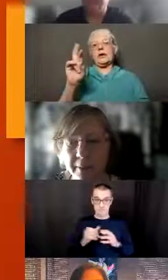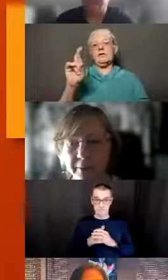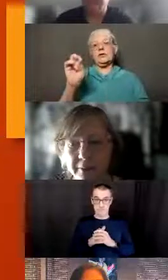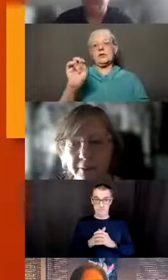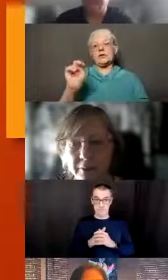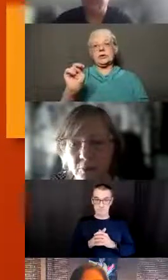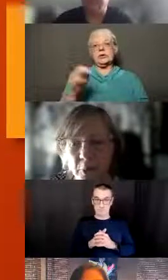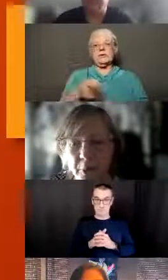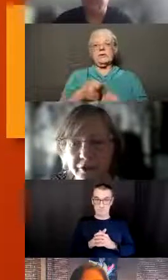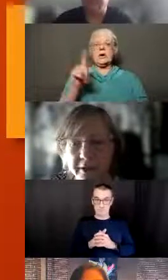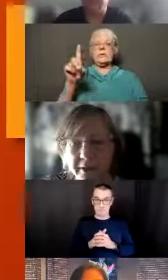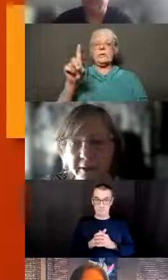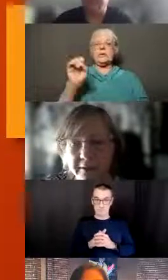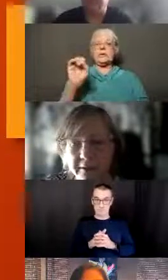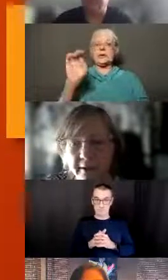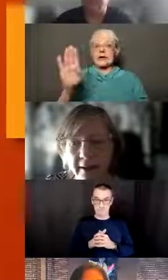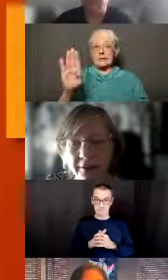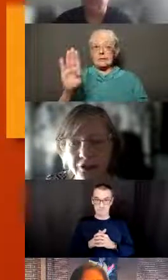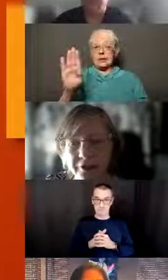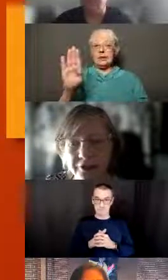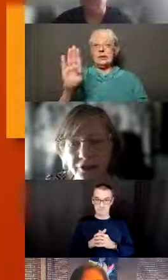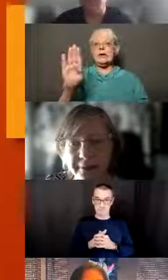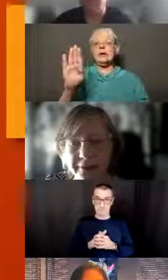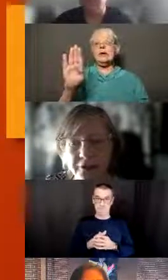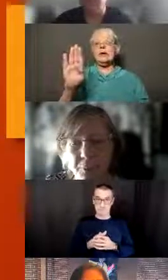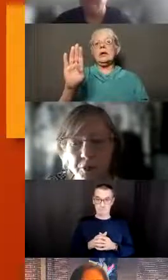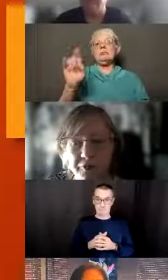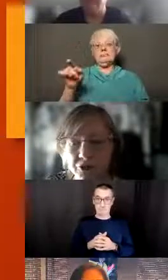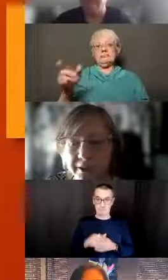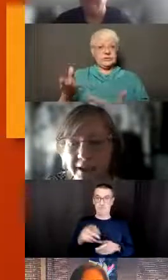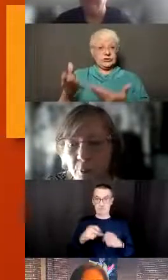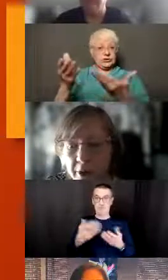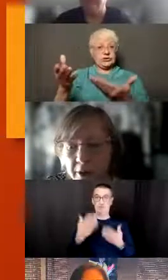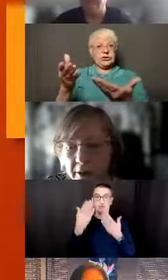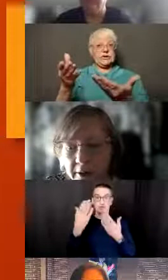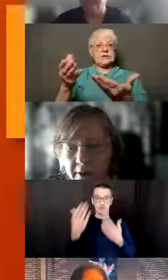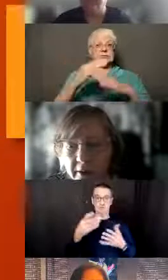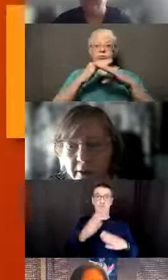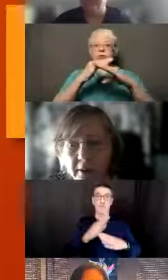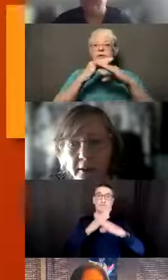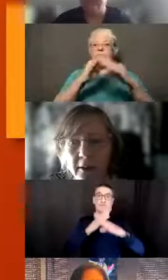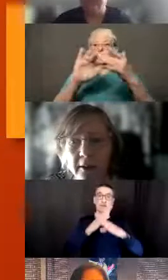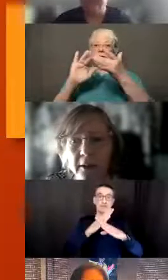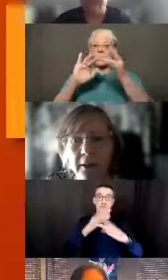From Deb Roberson, she suggests Prevention Network.